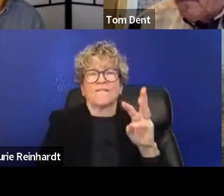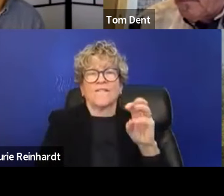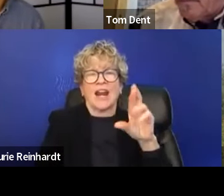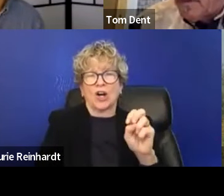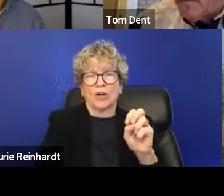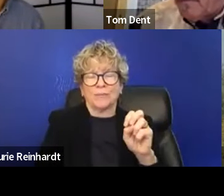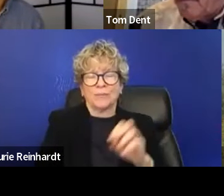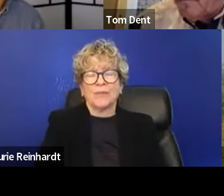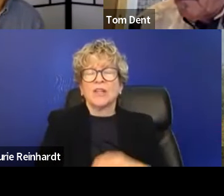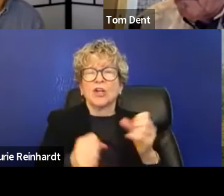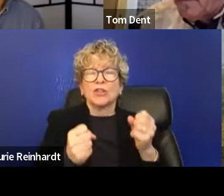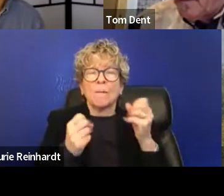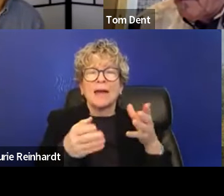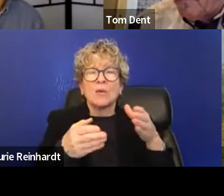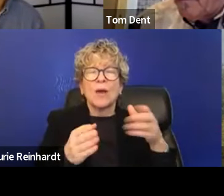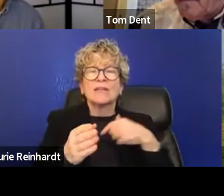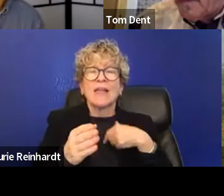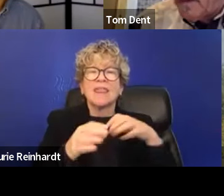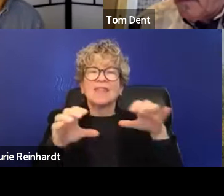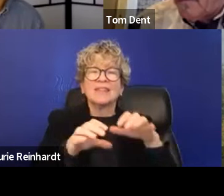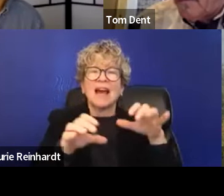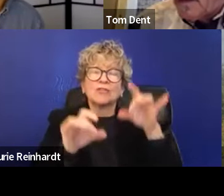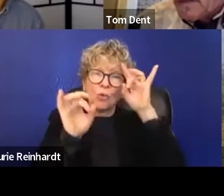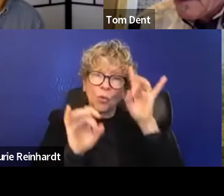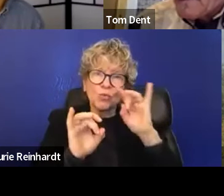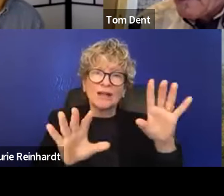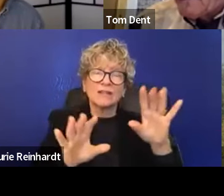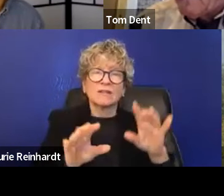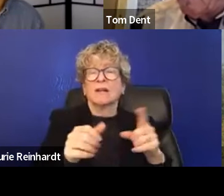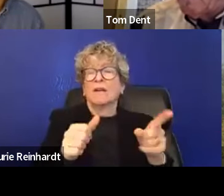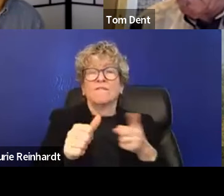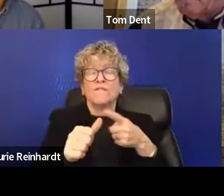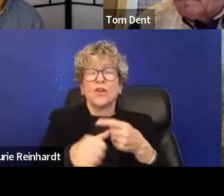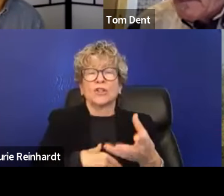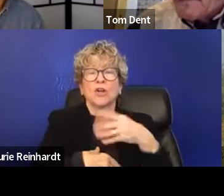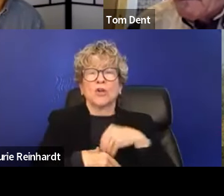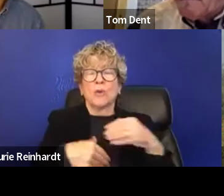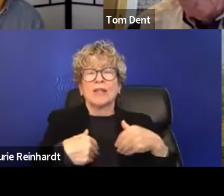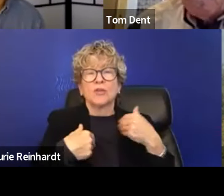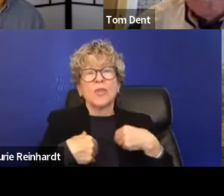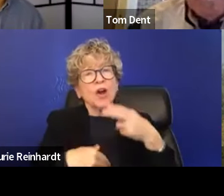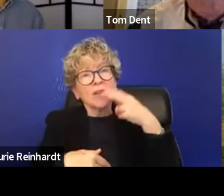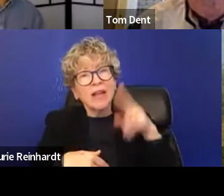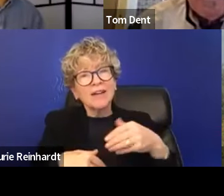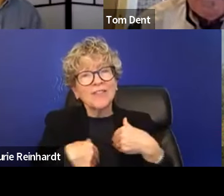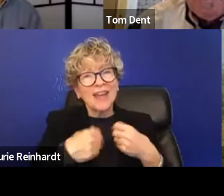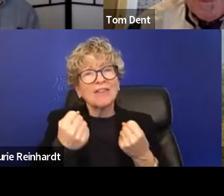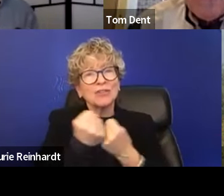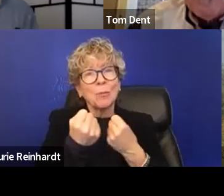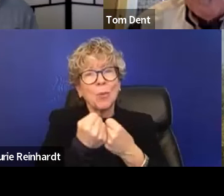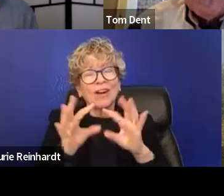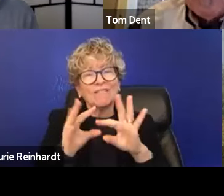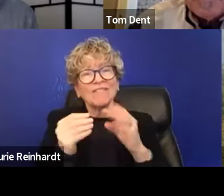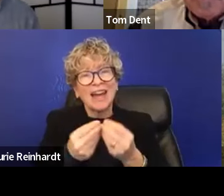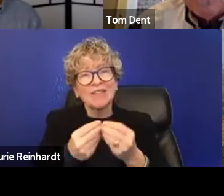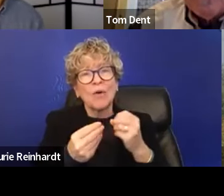There are so many fronts in which these actions are horrendous. To start with, trans youth are incredibly lucky if they have supportive families or access